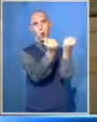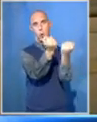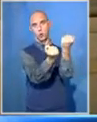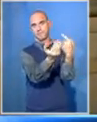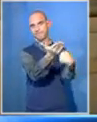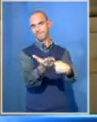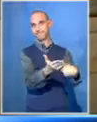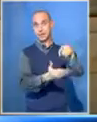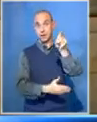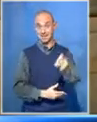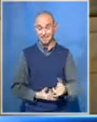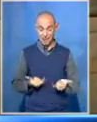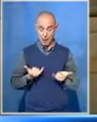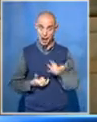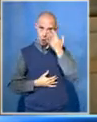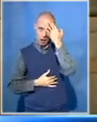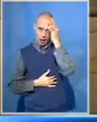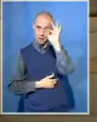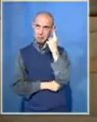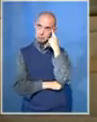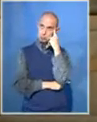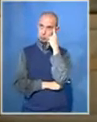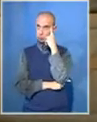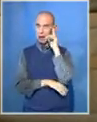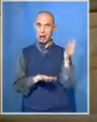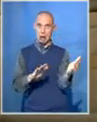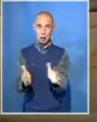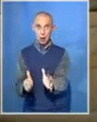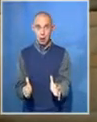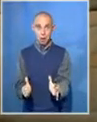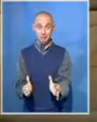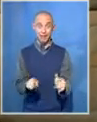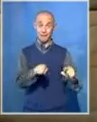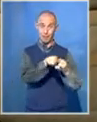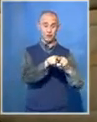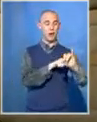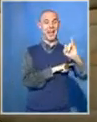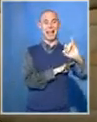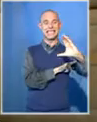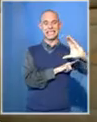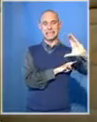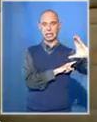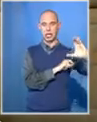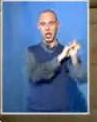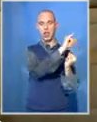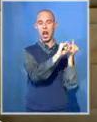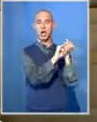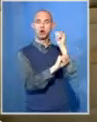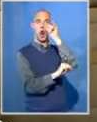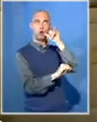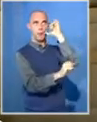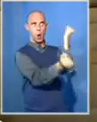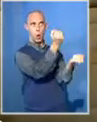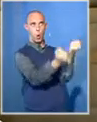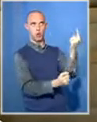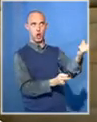another battle is looming, this time with the International Criminal Court. The ICC had given the South African